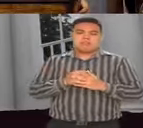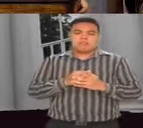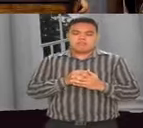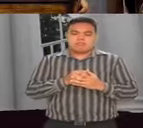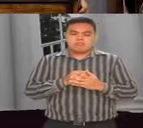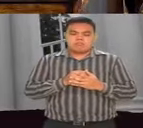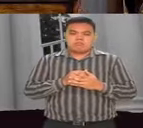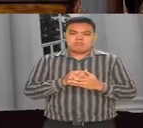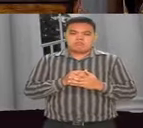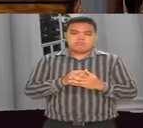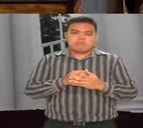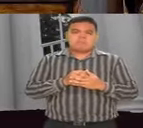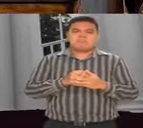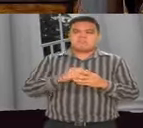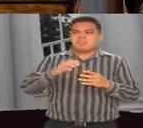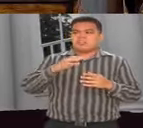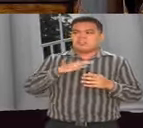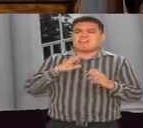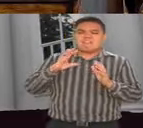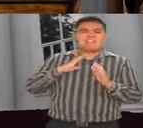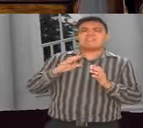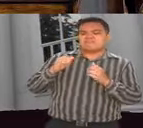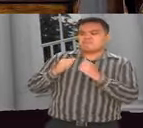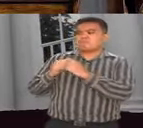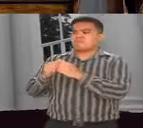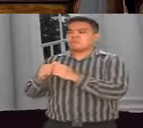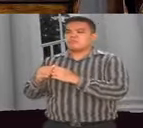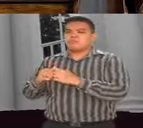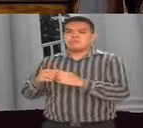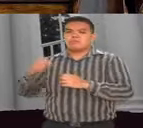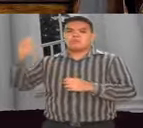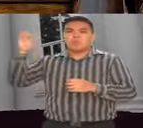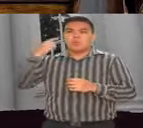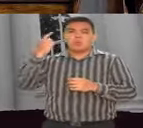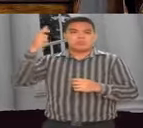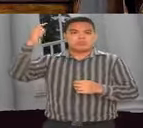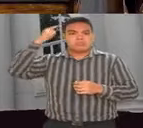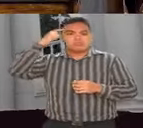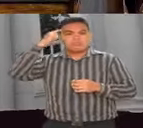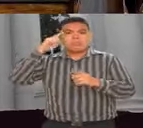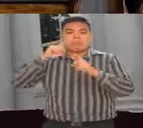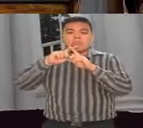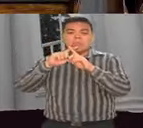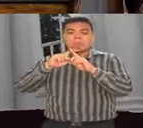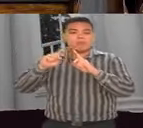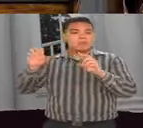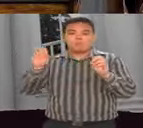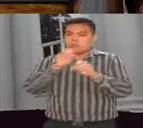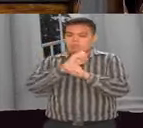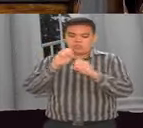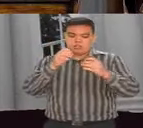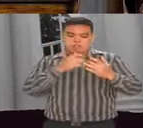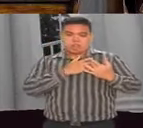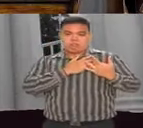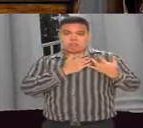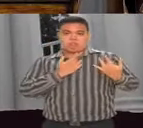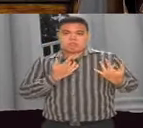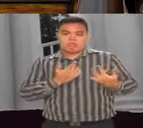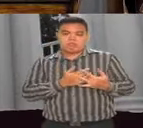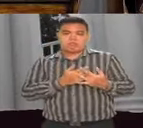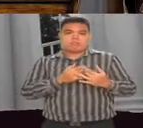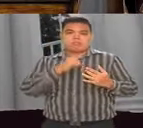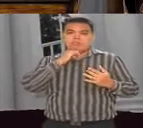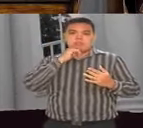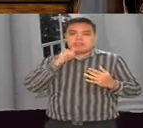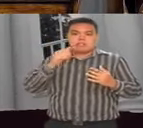kanang it's just academic, it's just head knowledge. There is no heart to really what they want